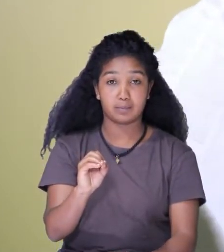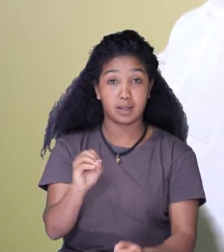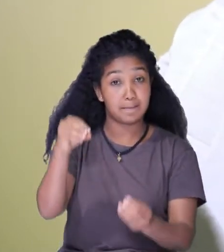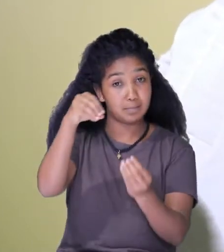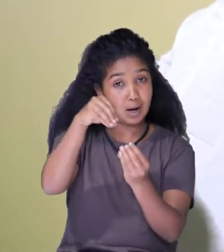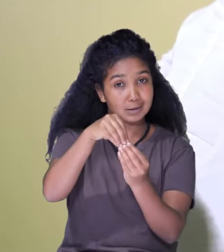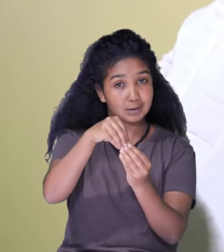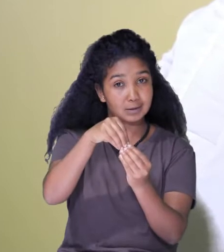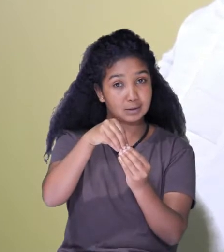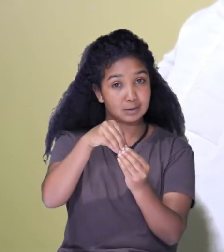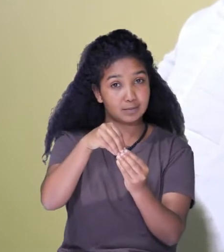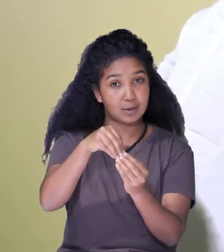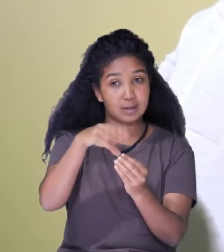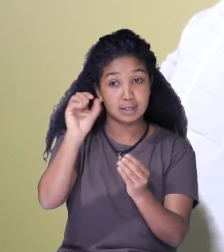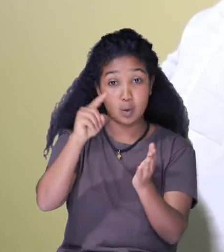plus